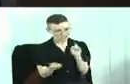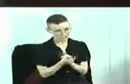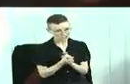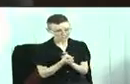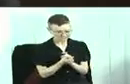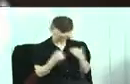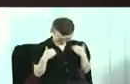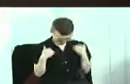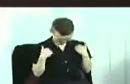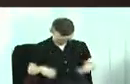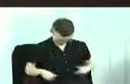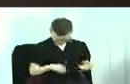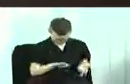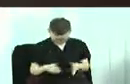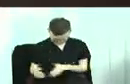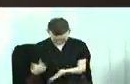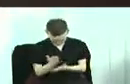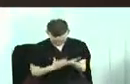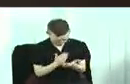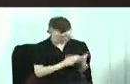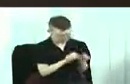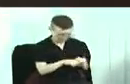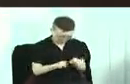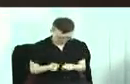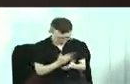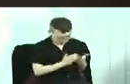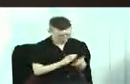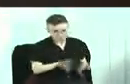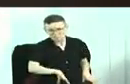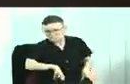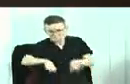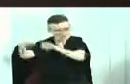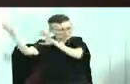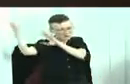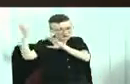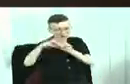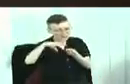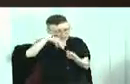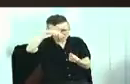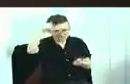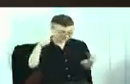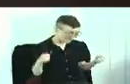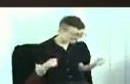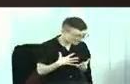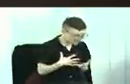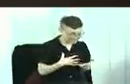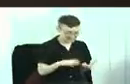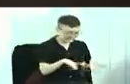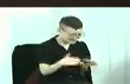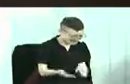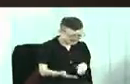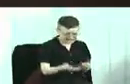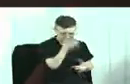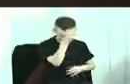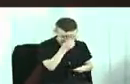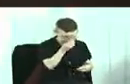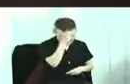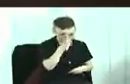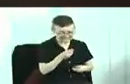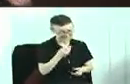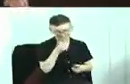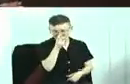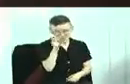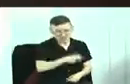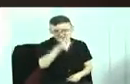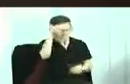dead bits are gone away. All the broken bits are gone away. All of the fear, the death, the disease, the bad memories that we've carried around with us